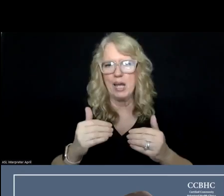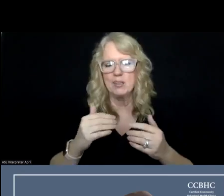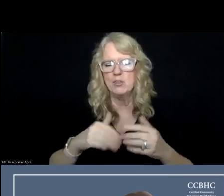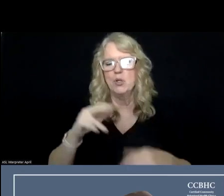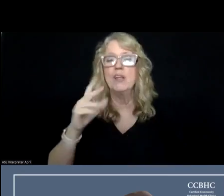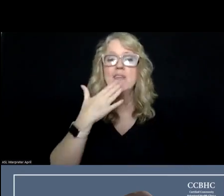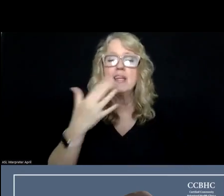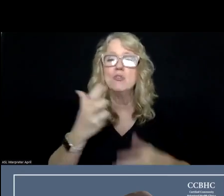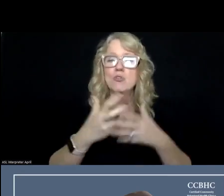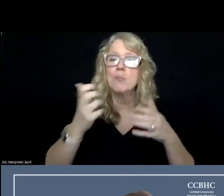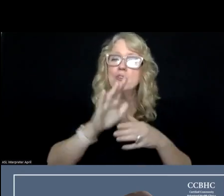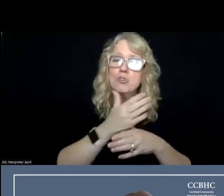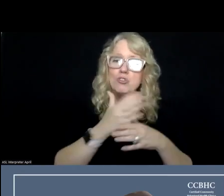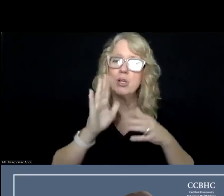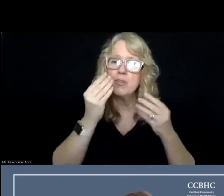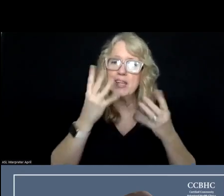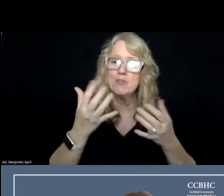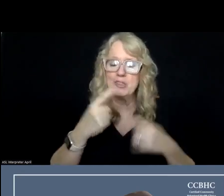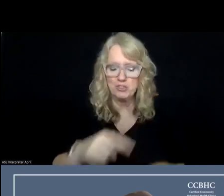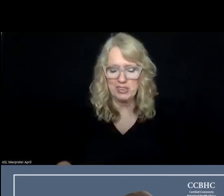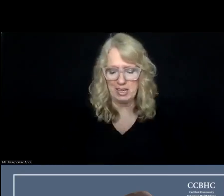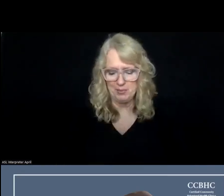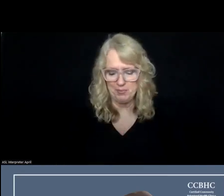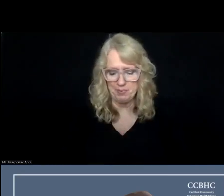Nashville. But thank you so much for sharing about that.